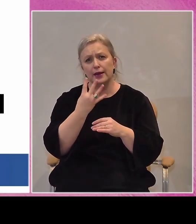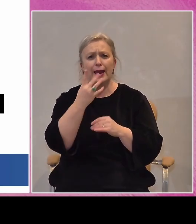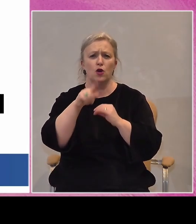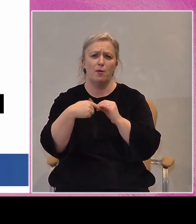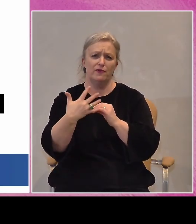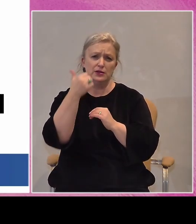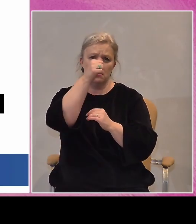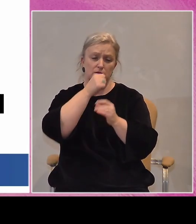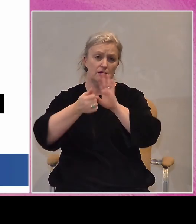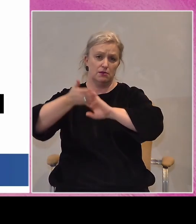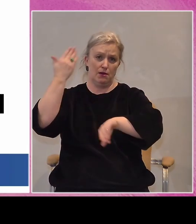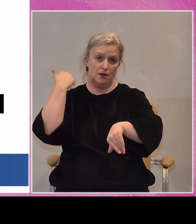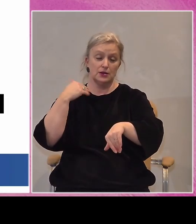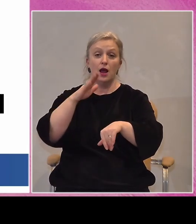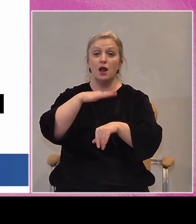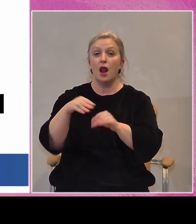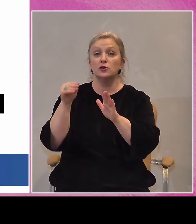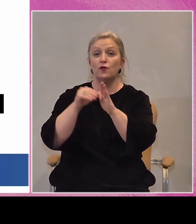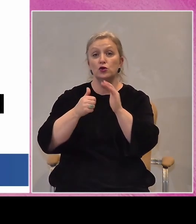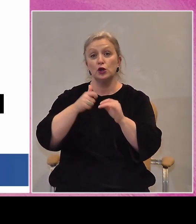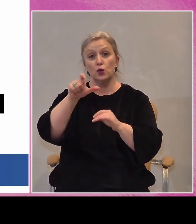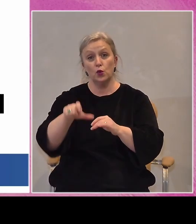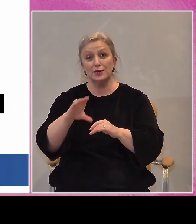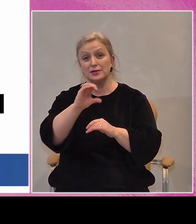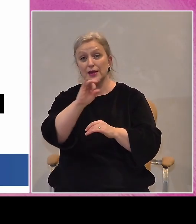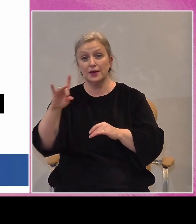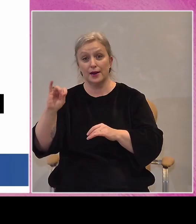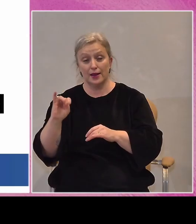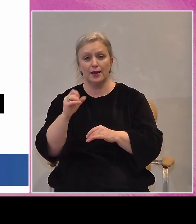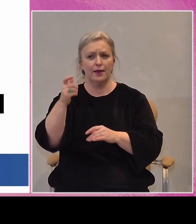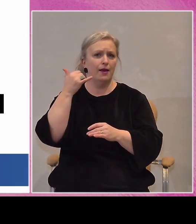The center's age currently is roughly 4.5 years.